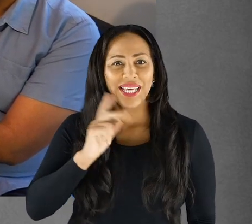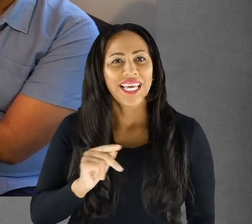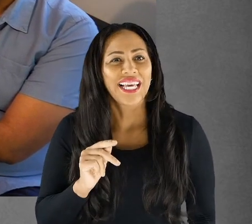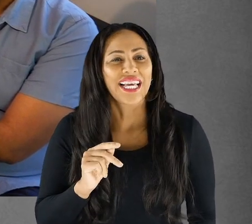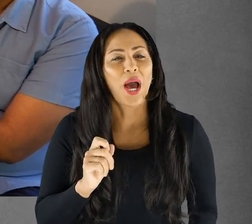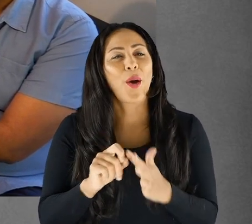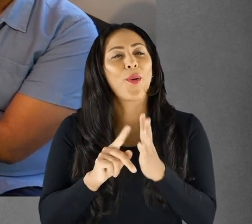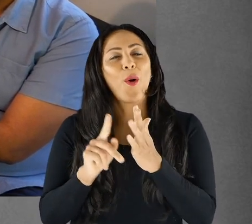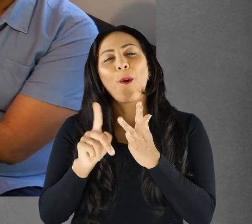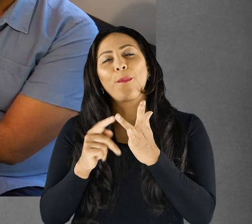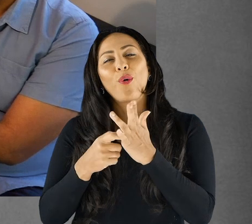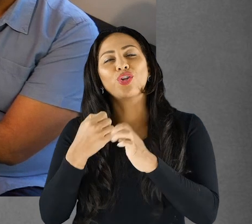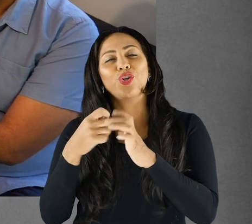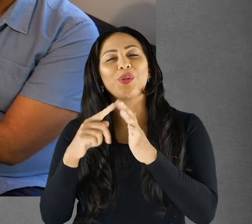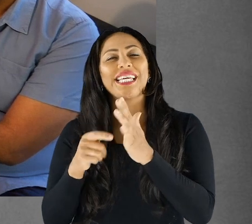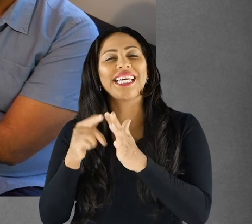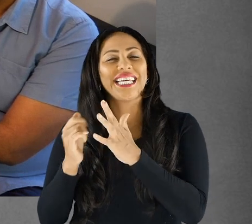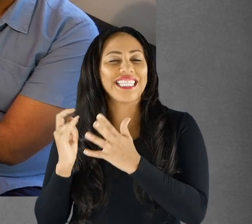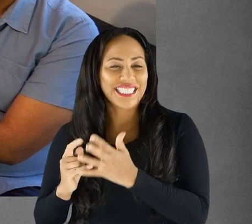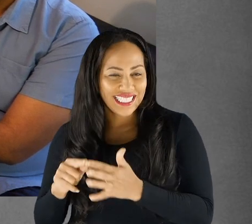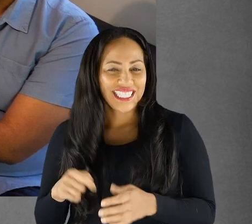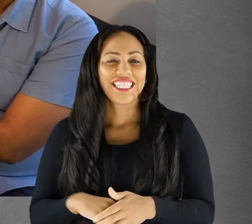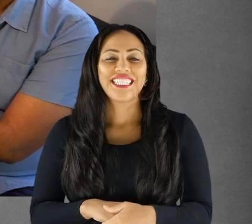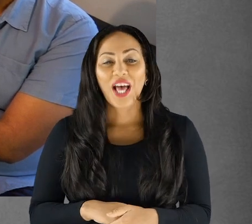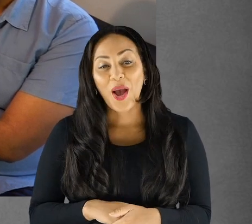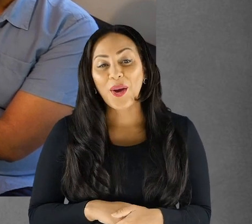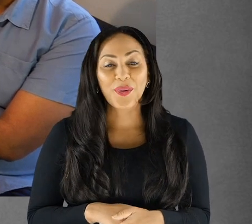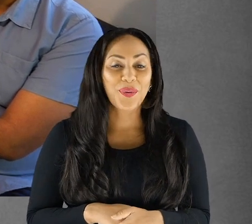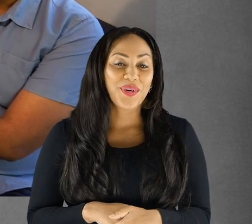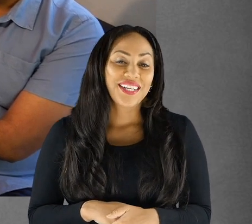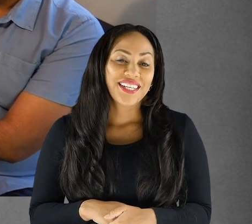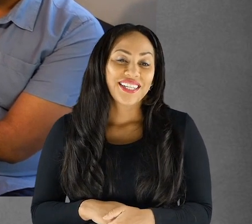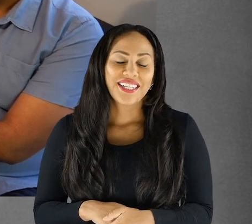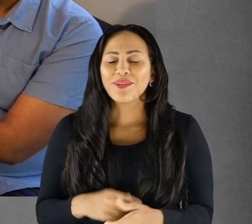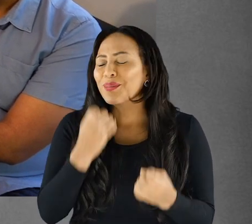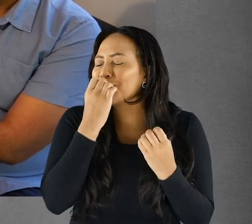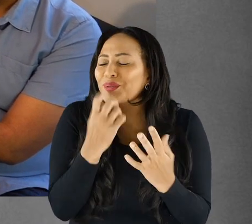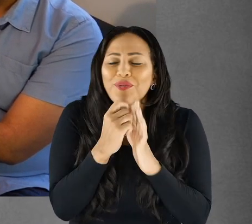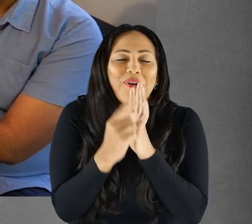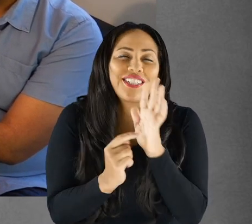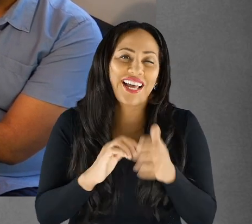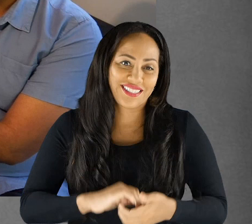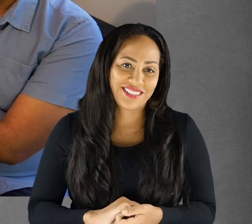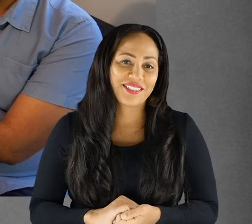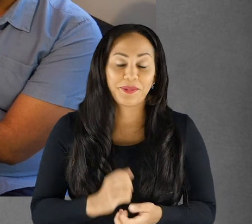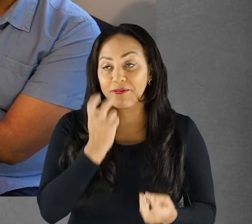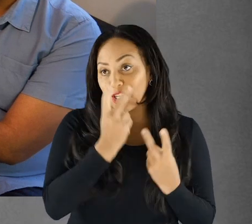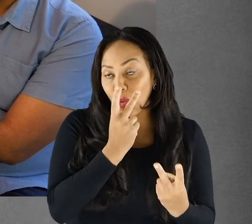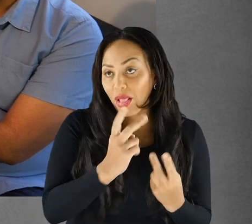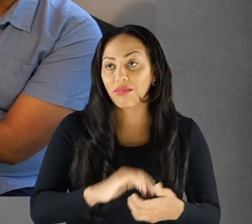did have one, Helder and Fino, but it's very kind of beautiful project. So it was